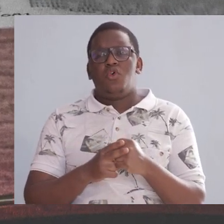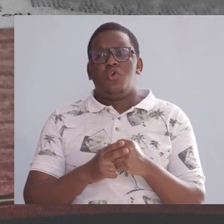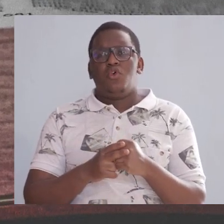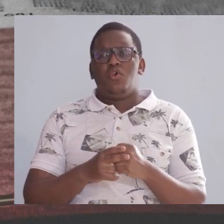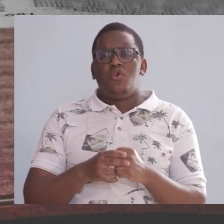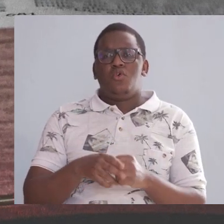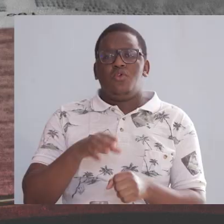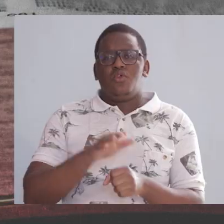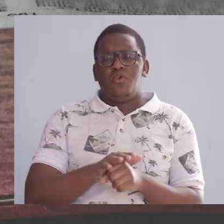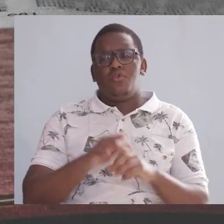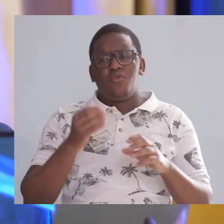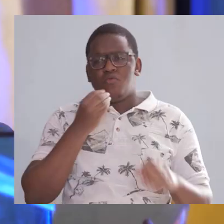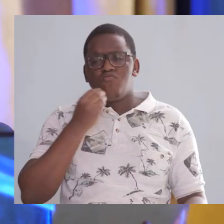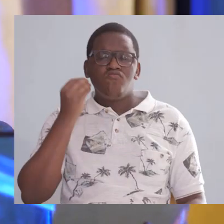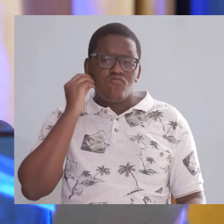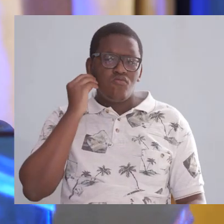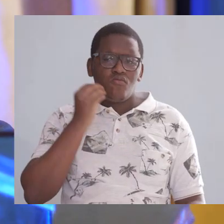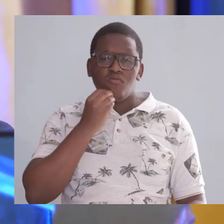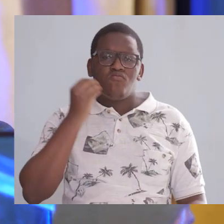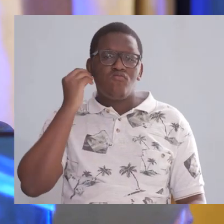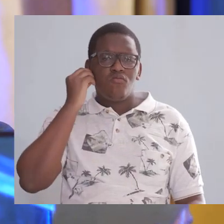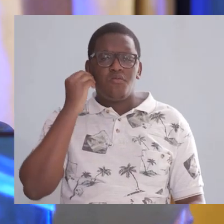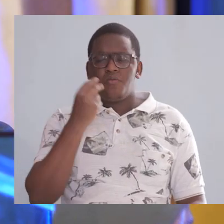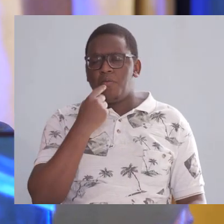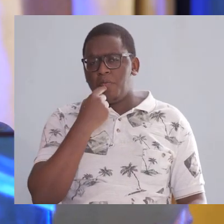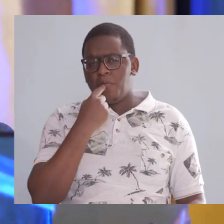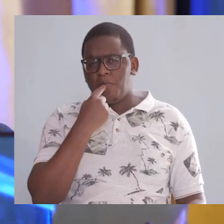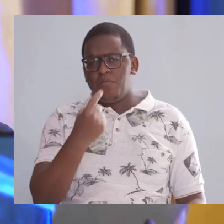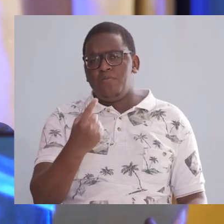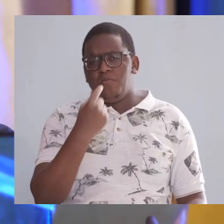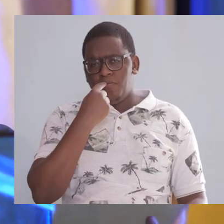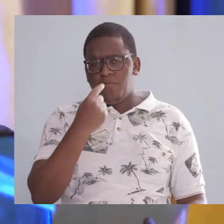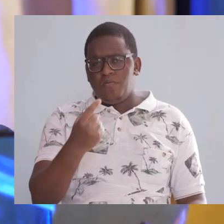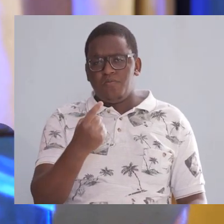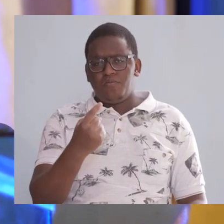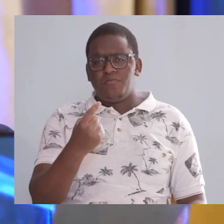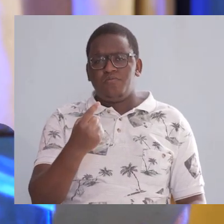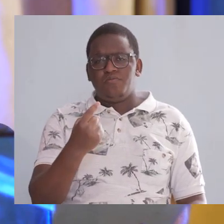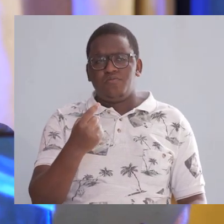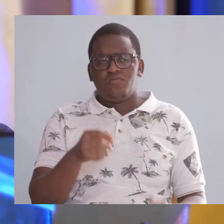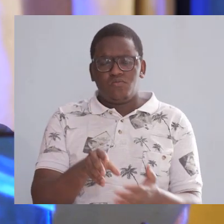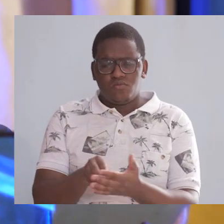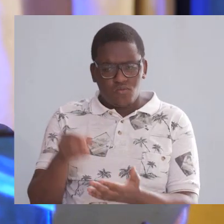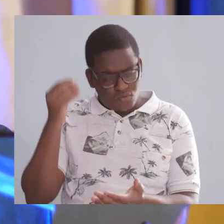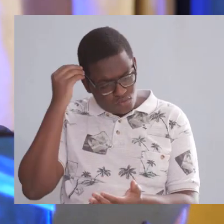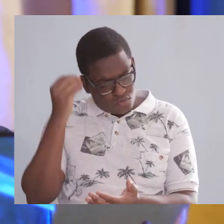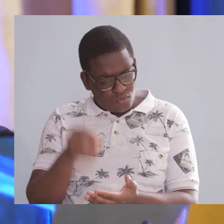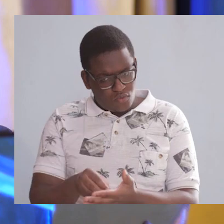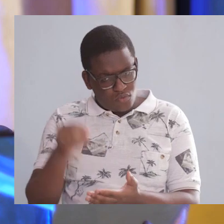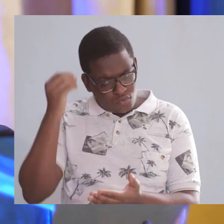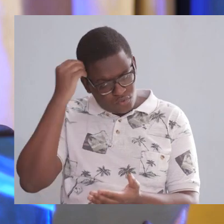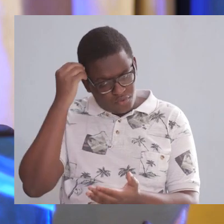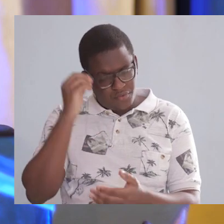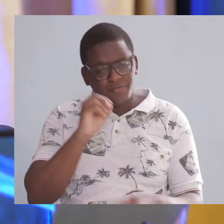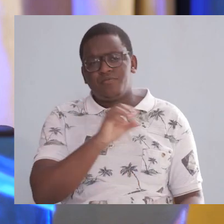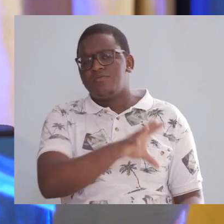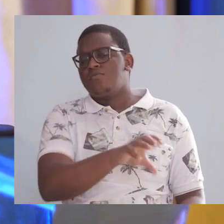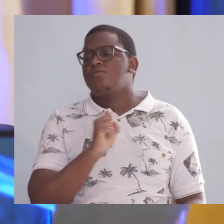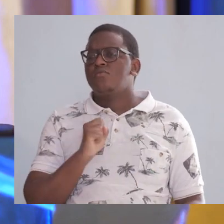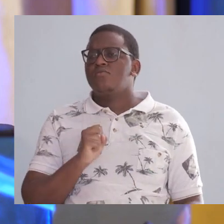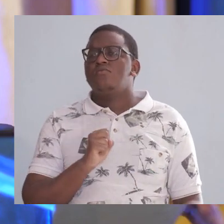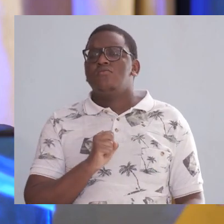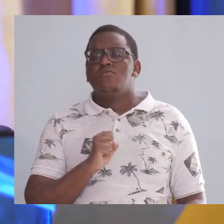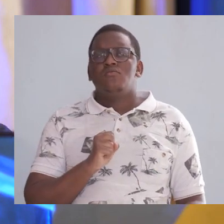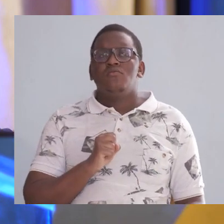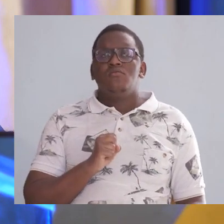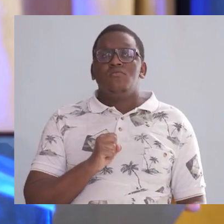substance of his house. So we want to talk about the teaching about stealing,